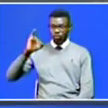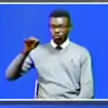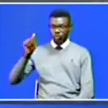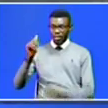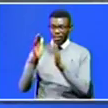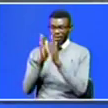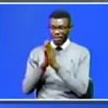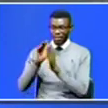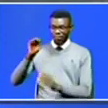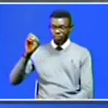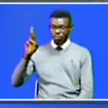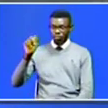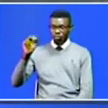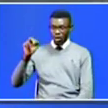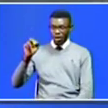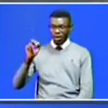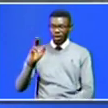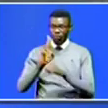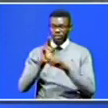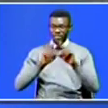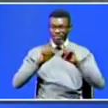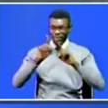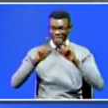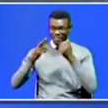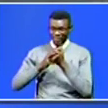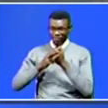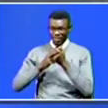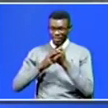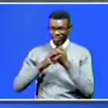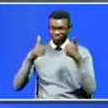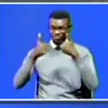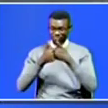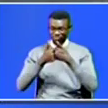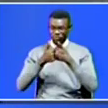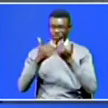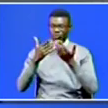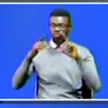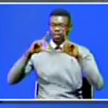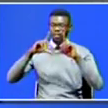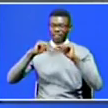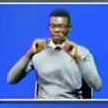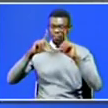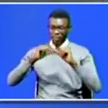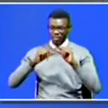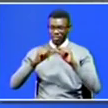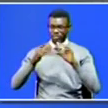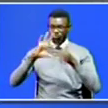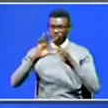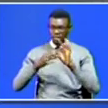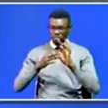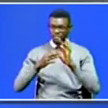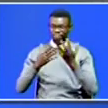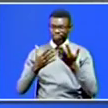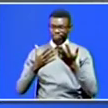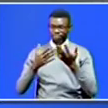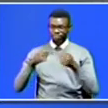as preparations for the Sapporo Olympic qualifiers in Japan's next year, as well as for the World Rugby Series next season.